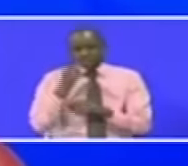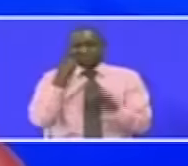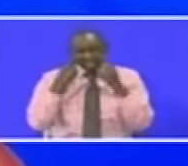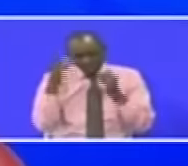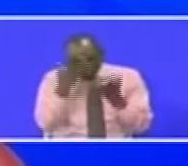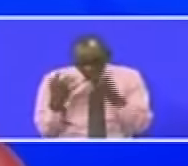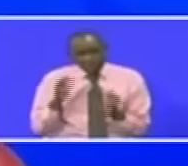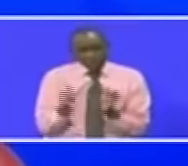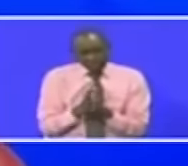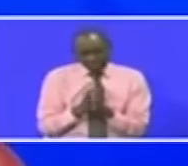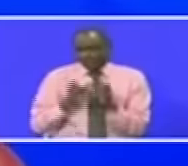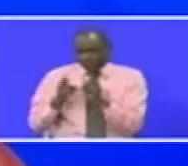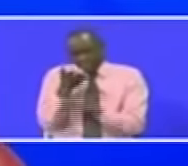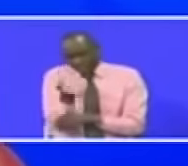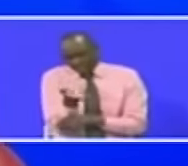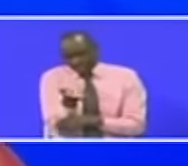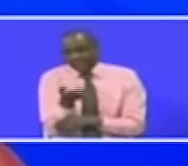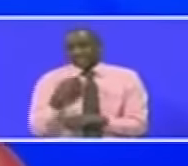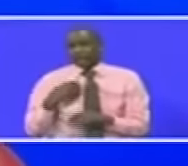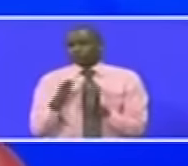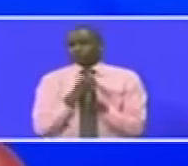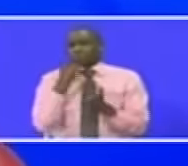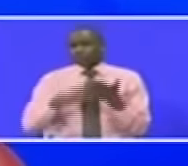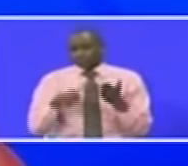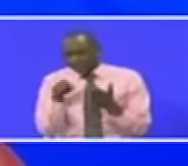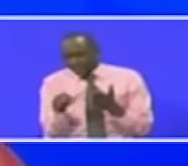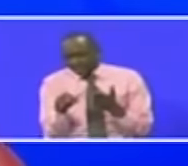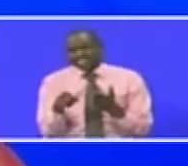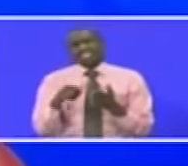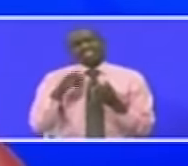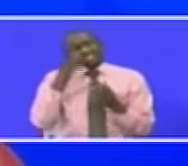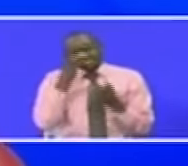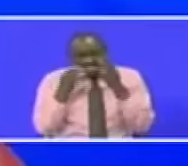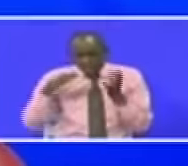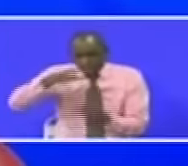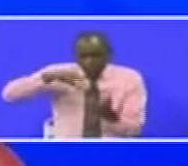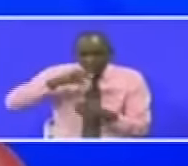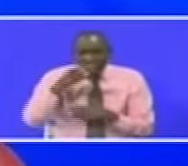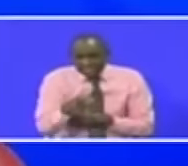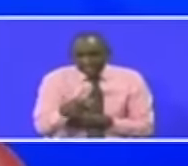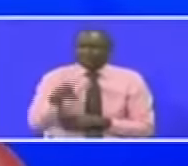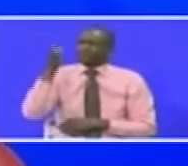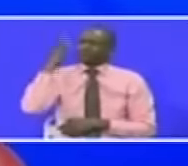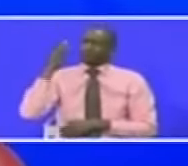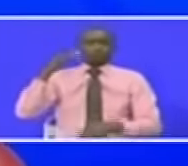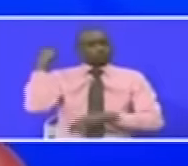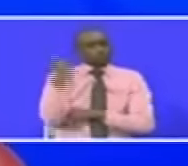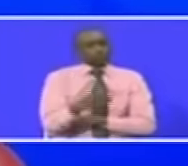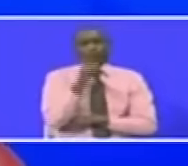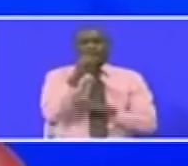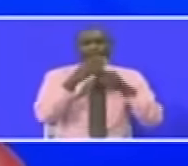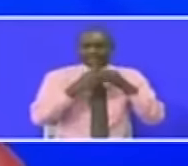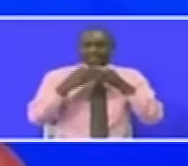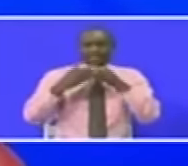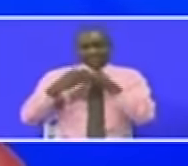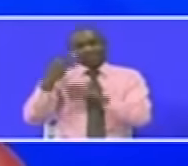and even weapons. And as Chris Thyrou reports, it is emerging that the tear gas used by the police was banned in